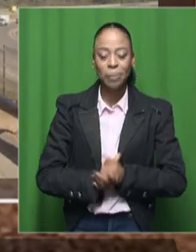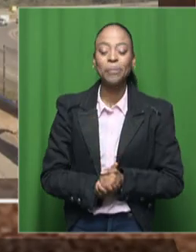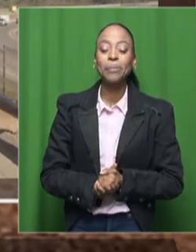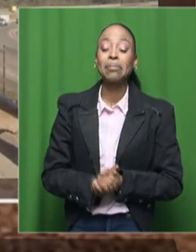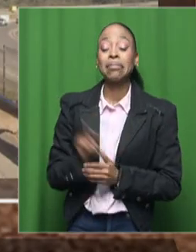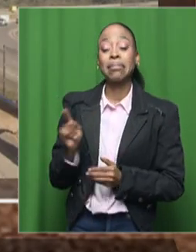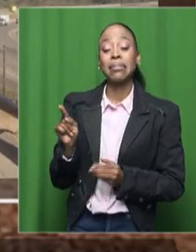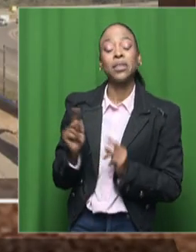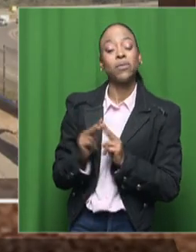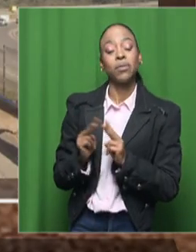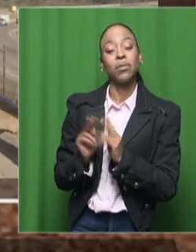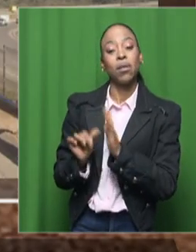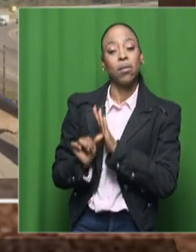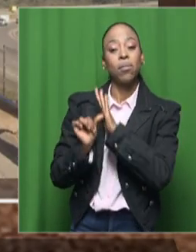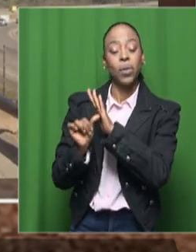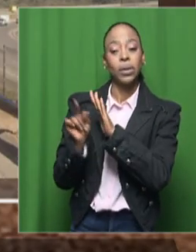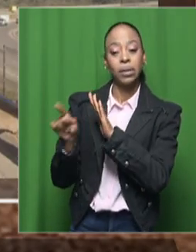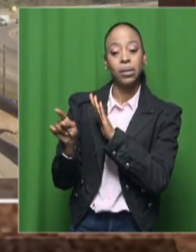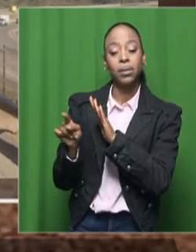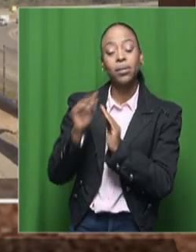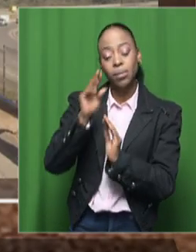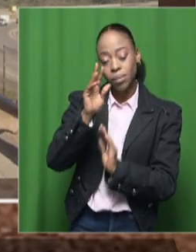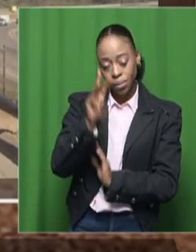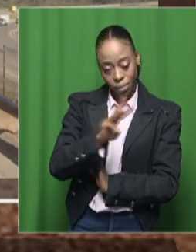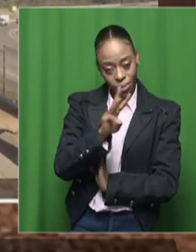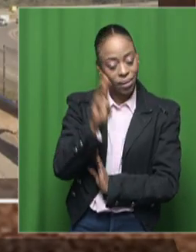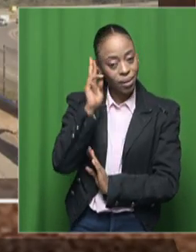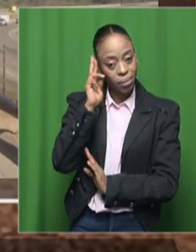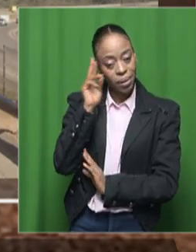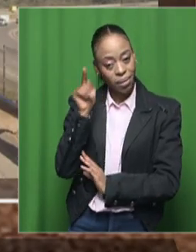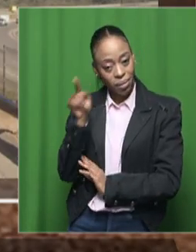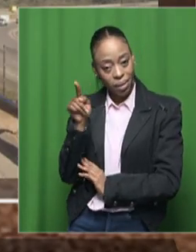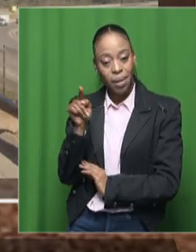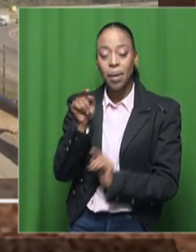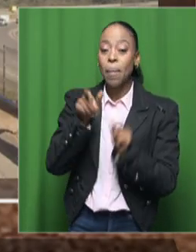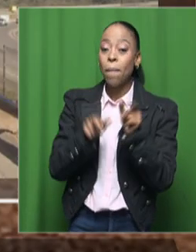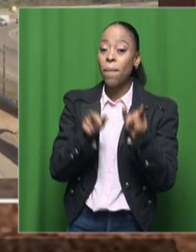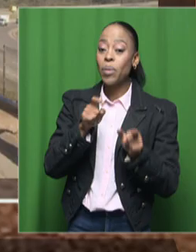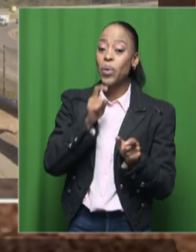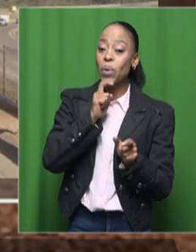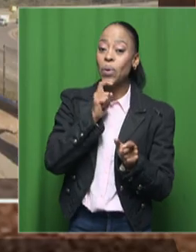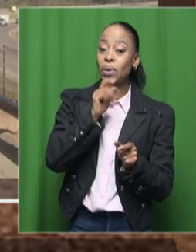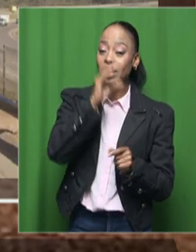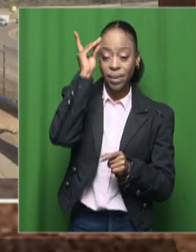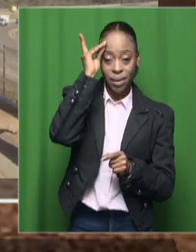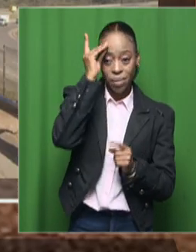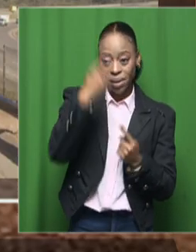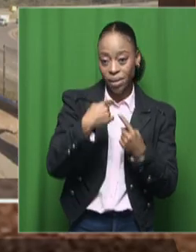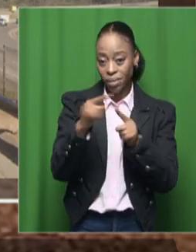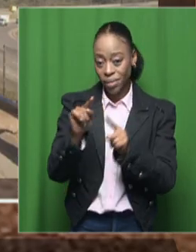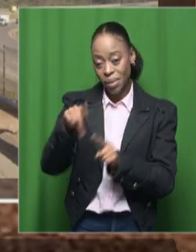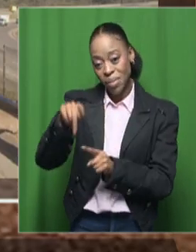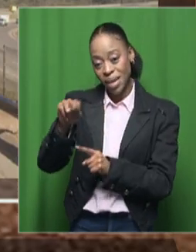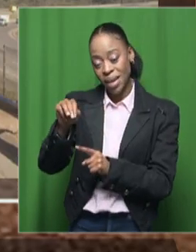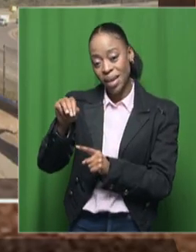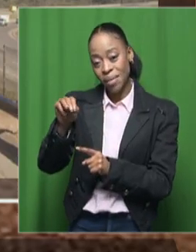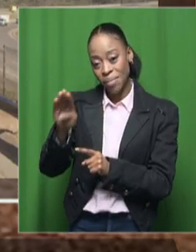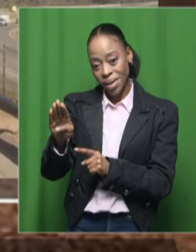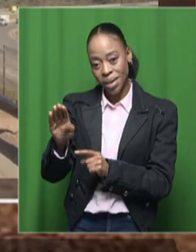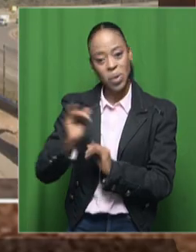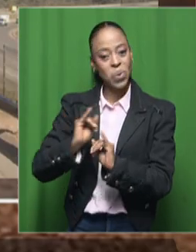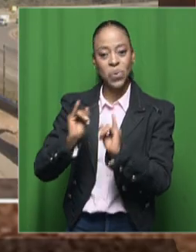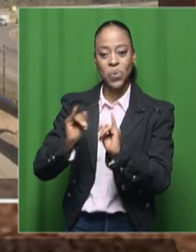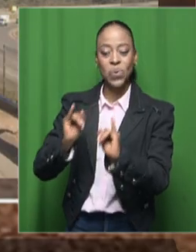really important. This is the N3. I need to remind you about this. Commuters are going between Durban and Pietermaritzburg. It's going to get even more intense